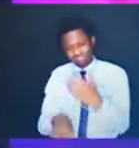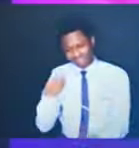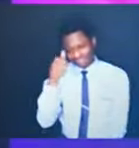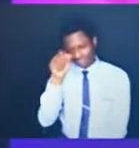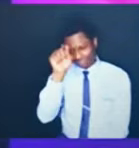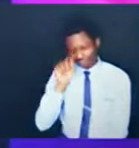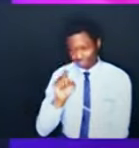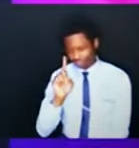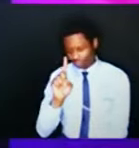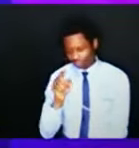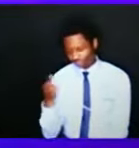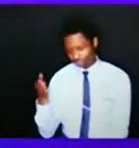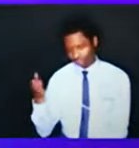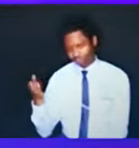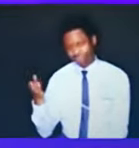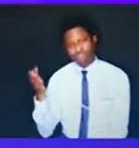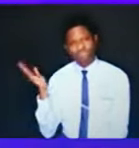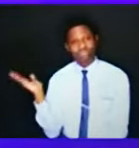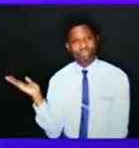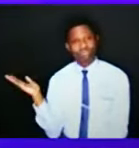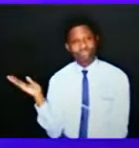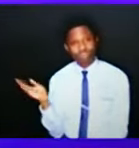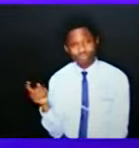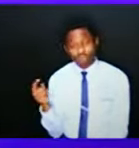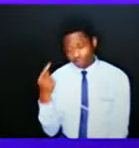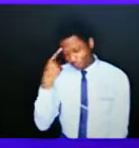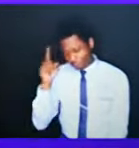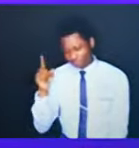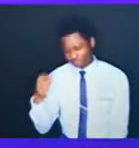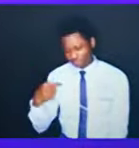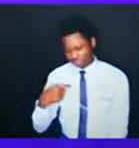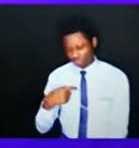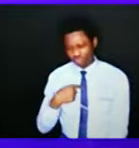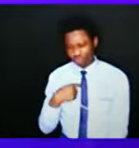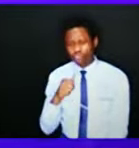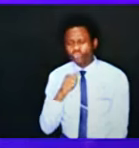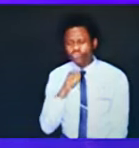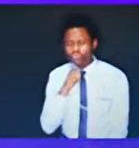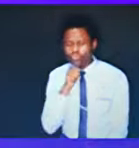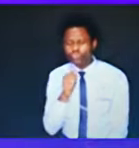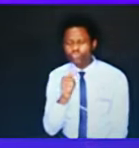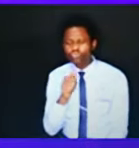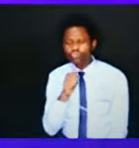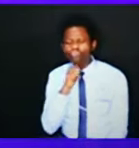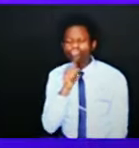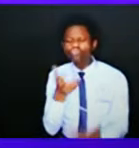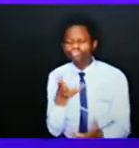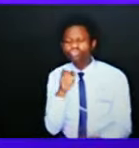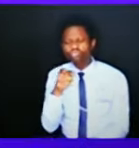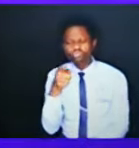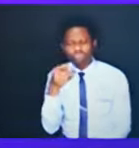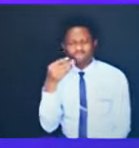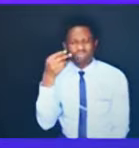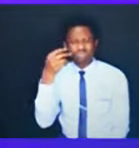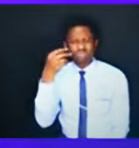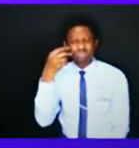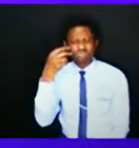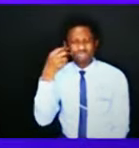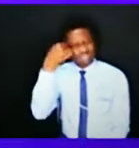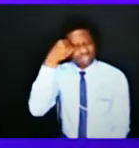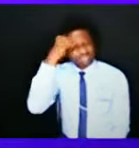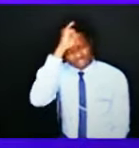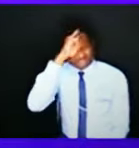10 from verse 1. For I do not want you to be ignorant of the fact, brothers and